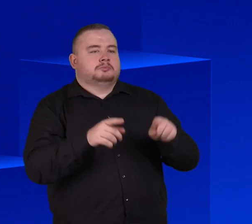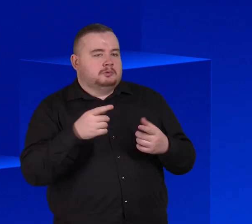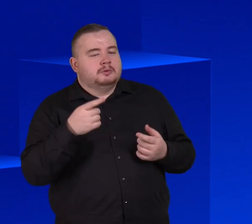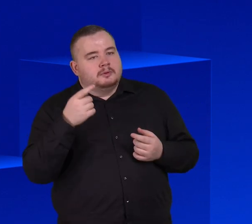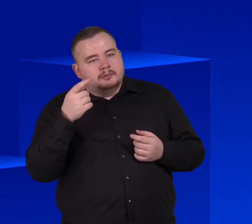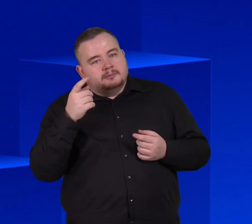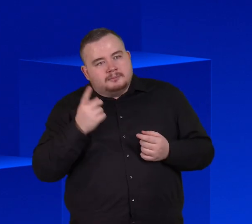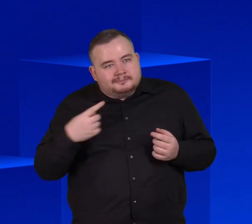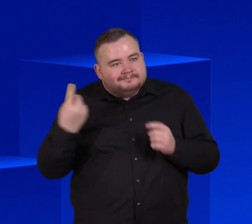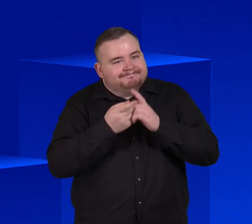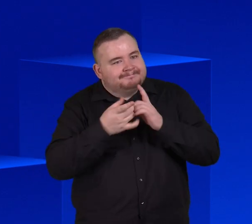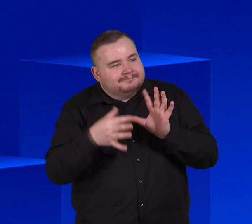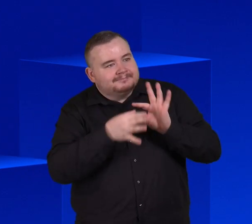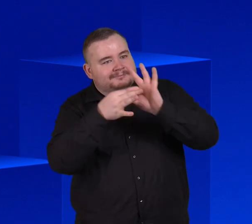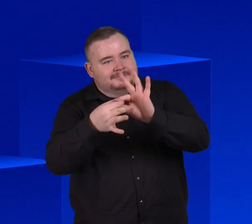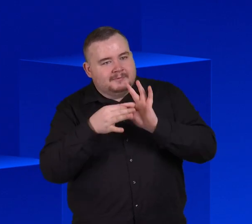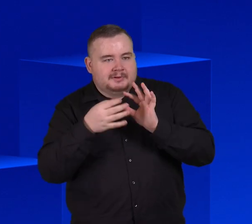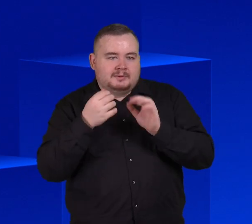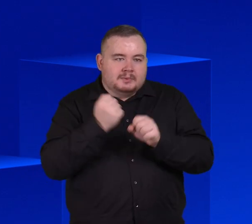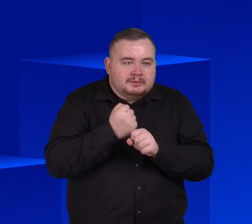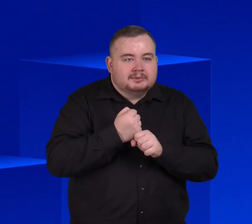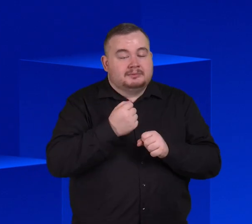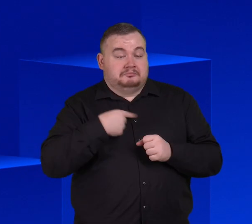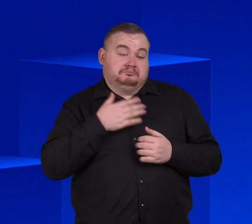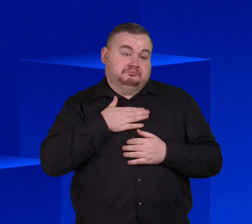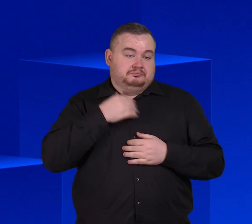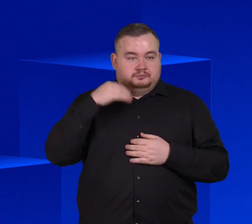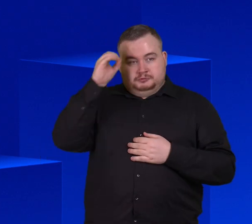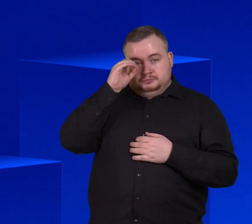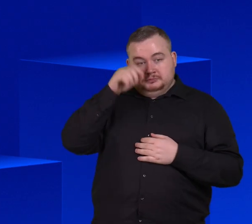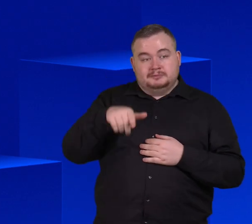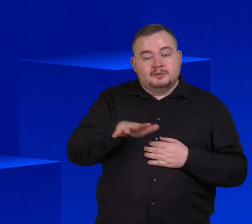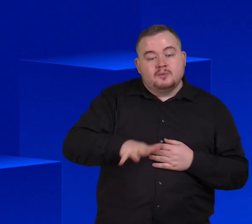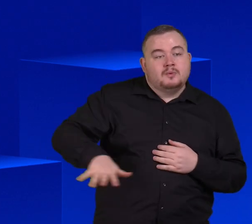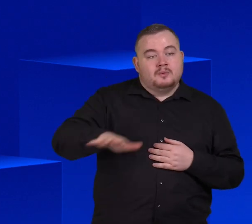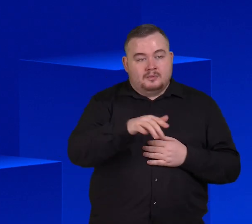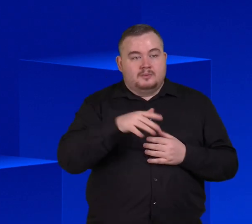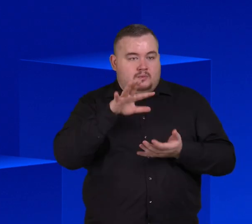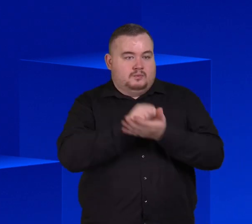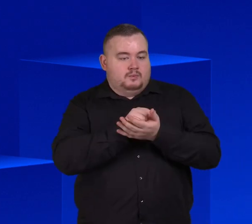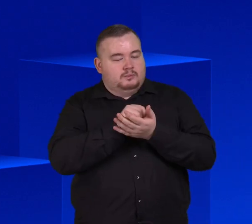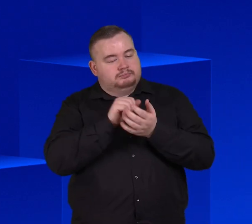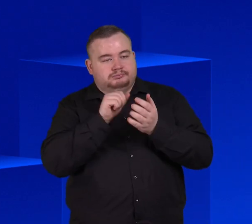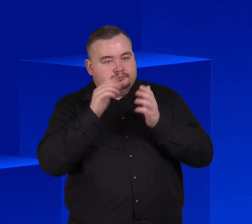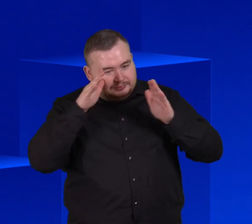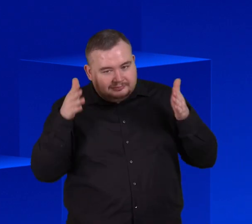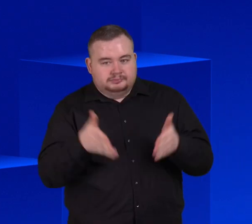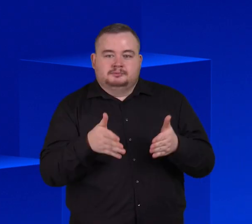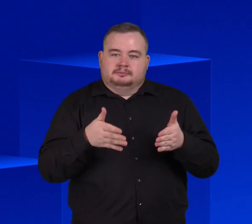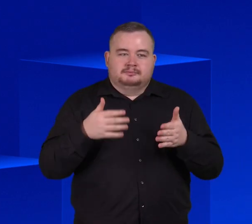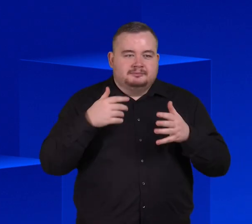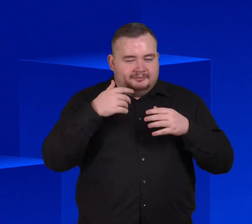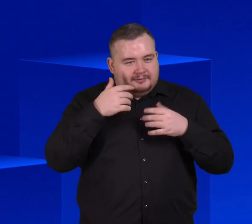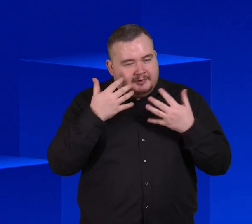in local areas, which comes from the global perspective, from the global challenges, but that should be